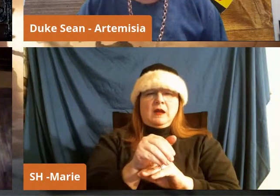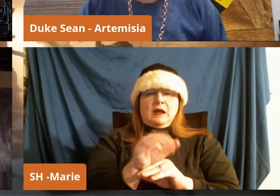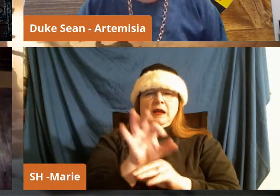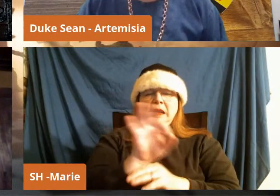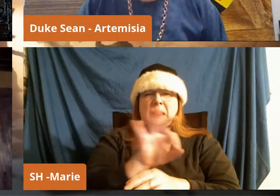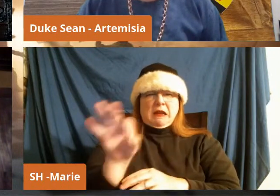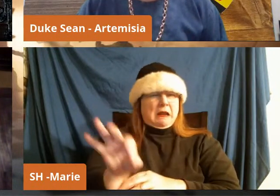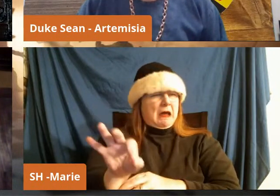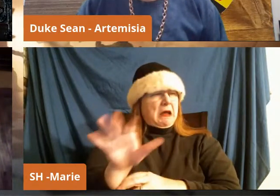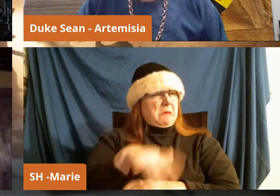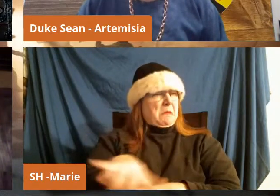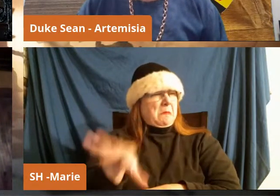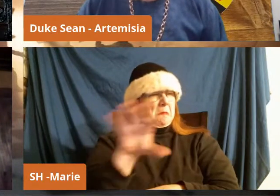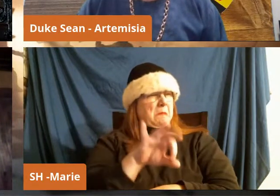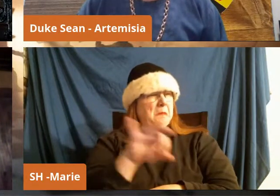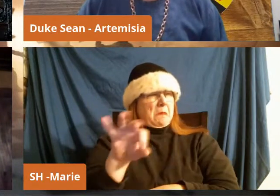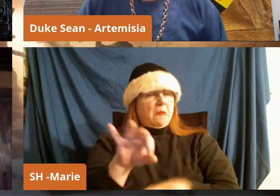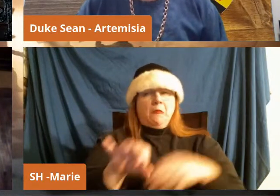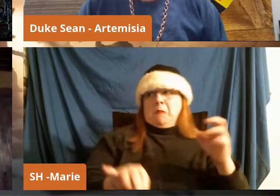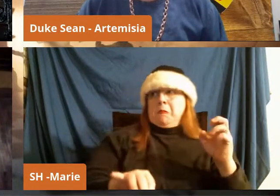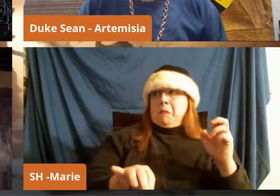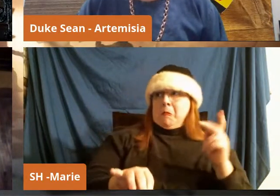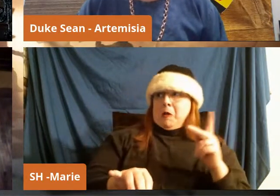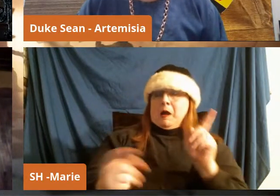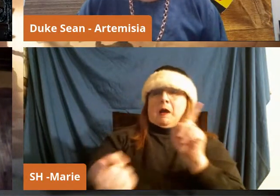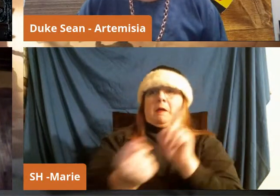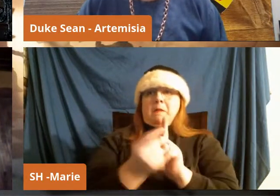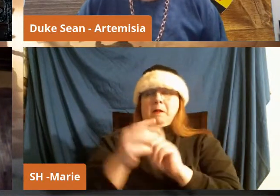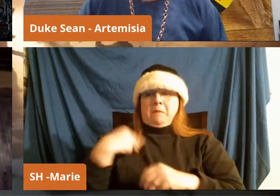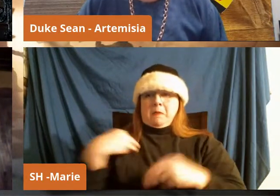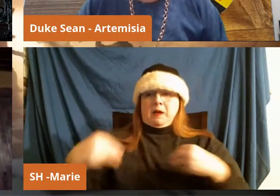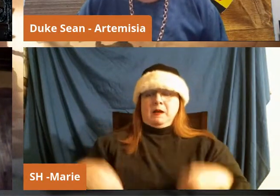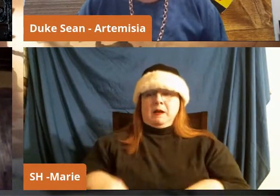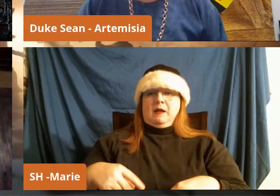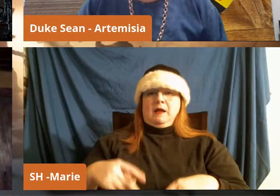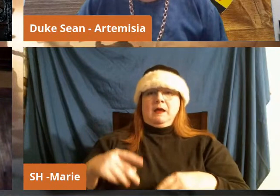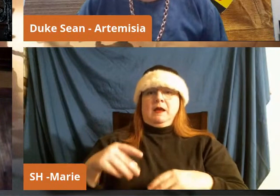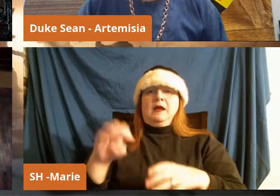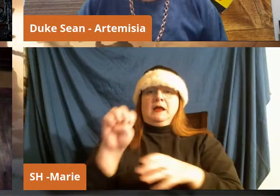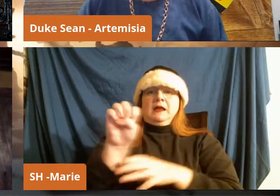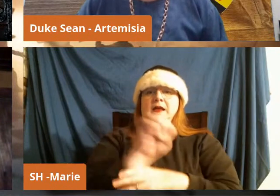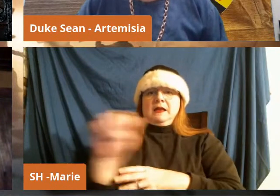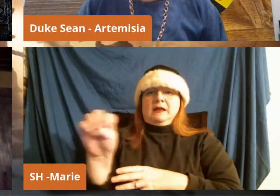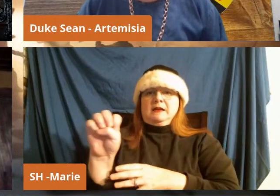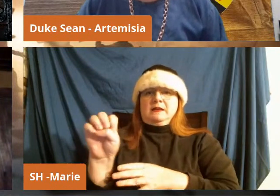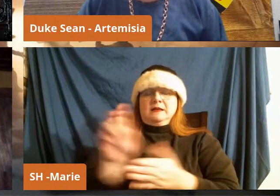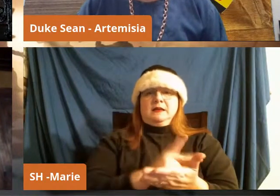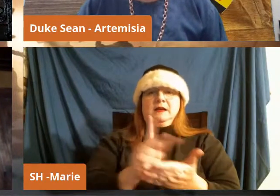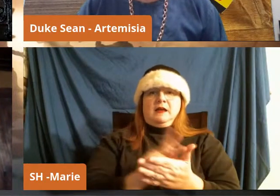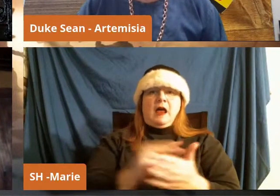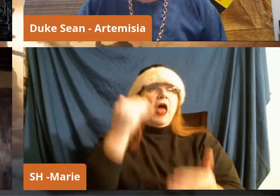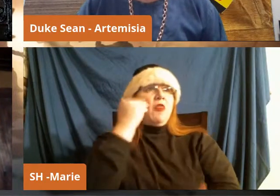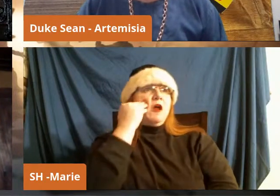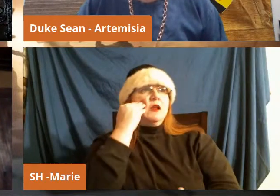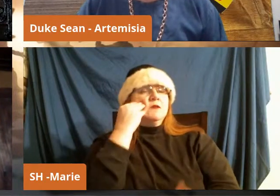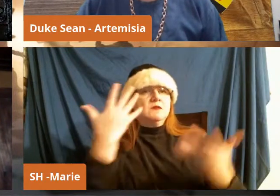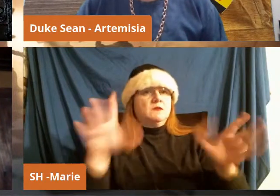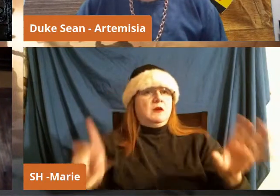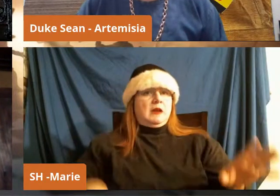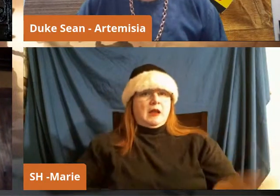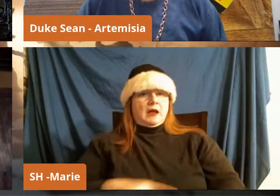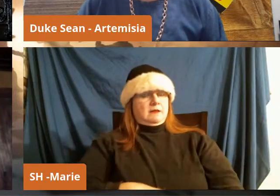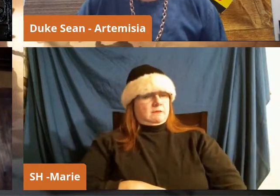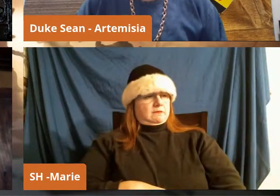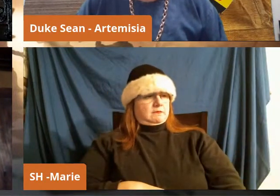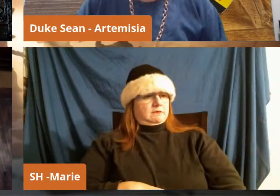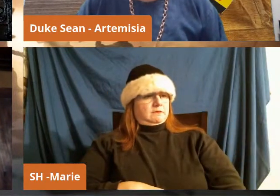99. Okay. Met him in mundane clothes in Steve's kitchen, and I thought he was a knight. Yep.